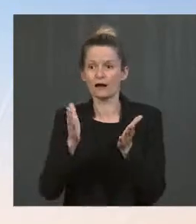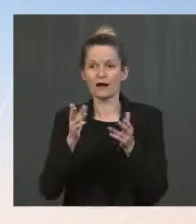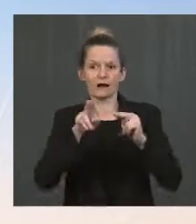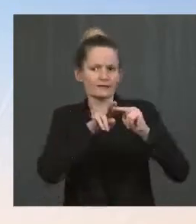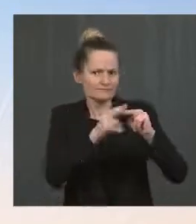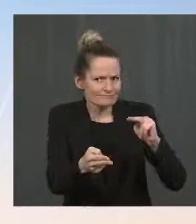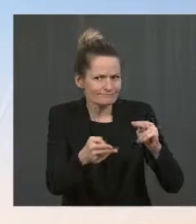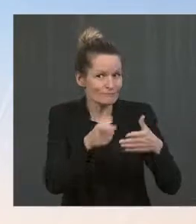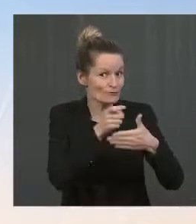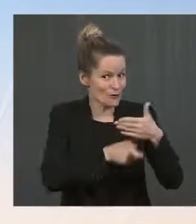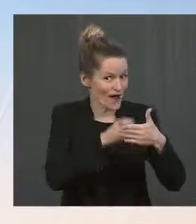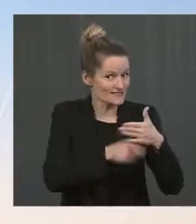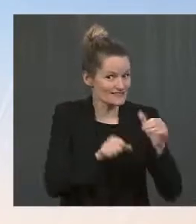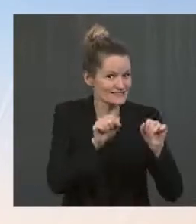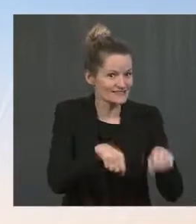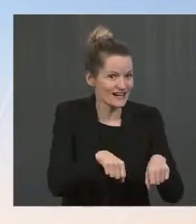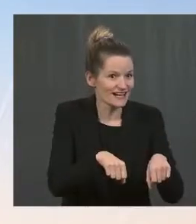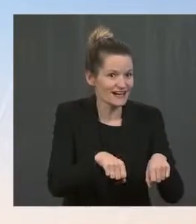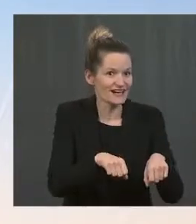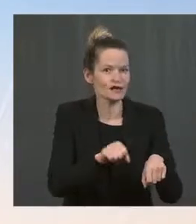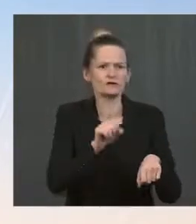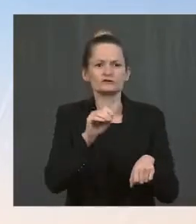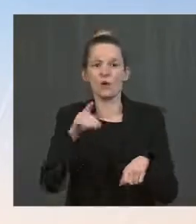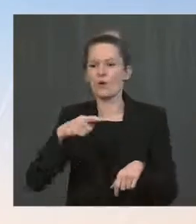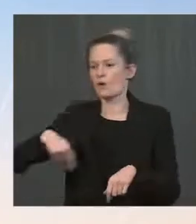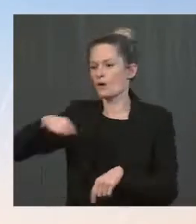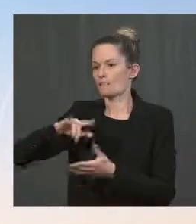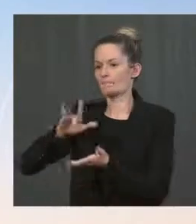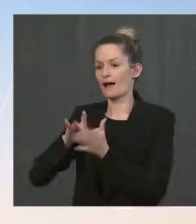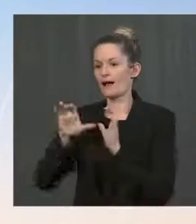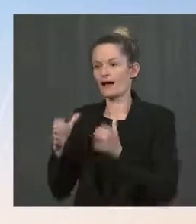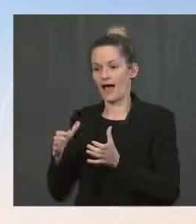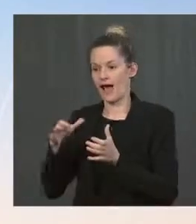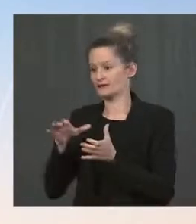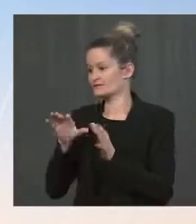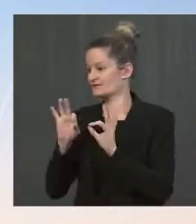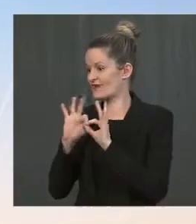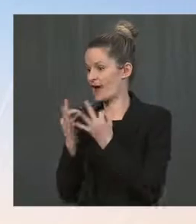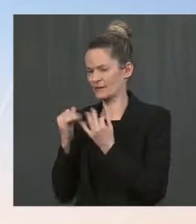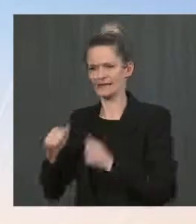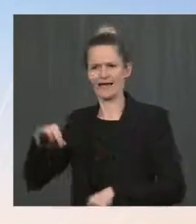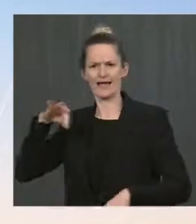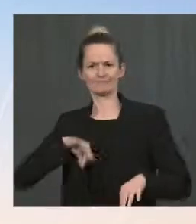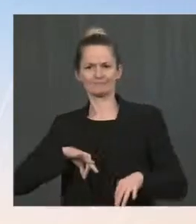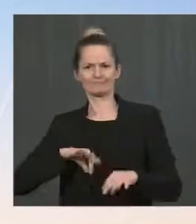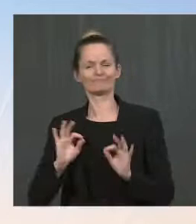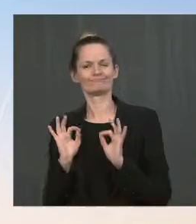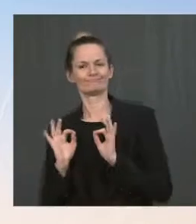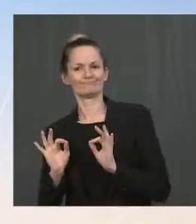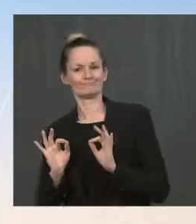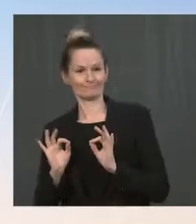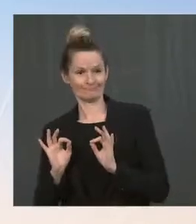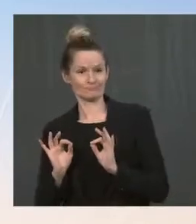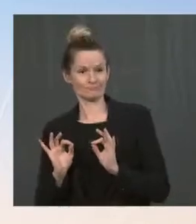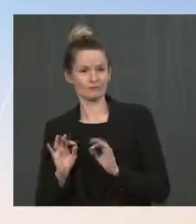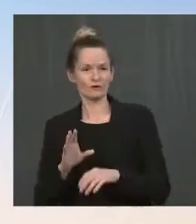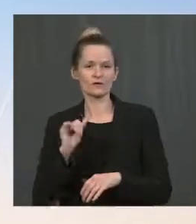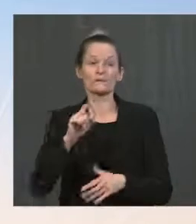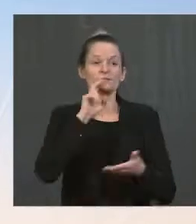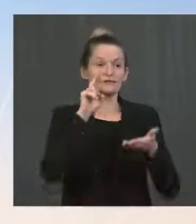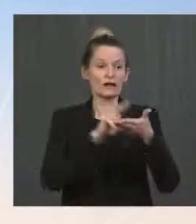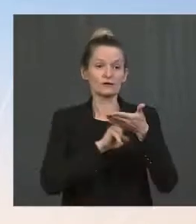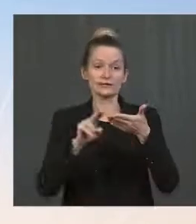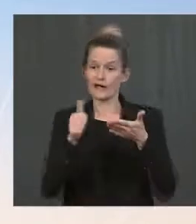and benefit middle-class families. And so with Secretary Vilsack in the lead, we have been focused on steps that we can